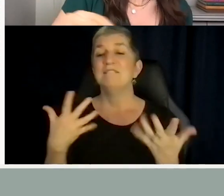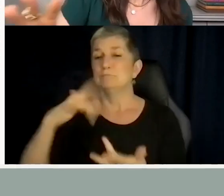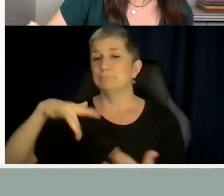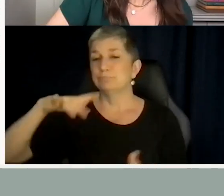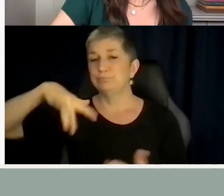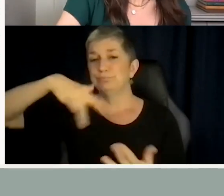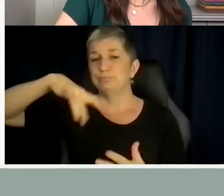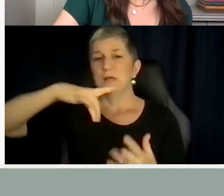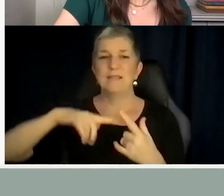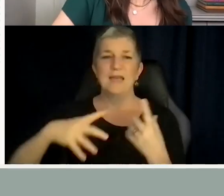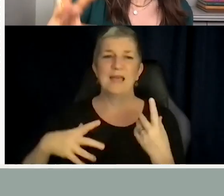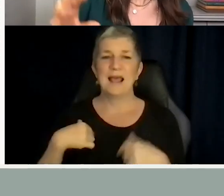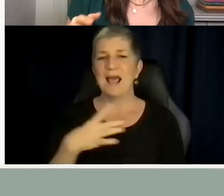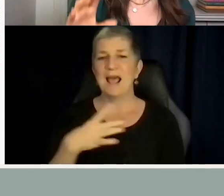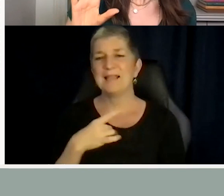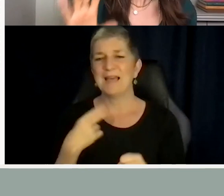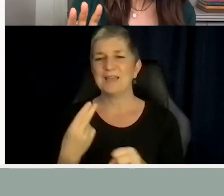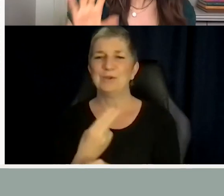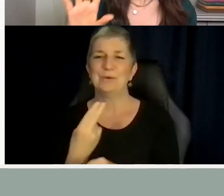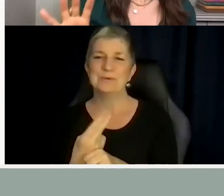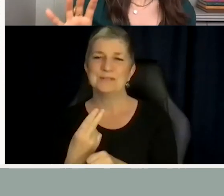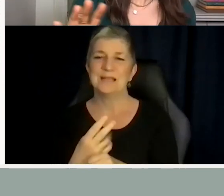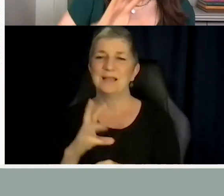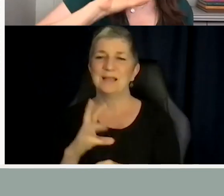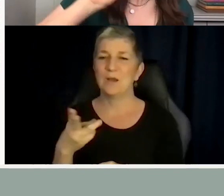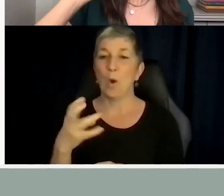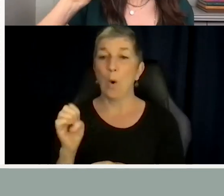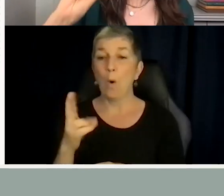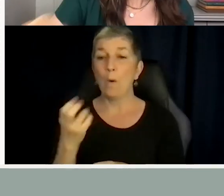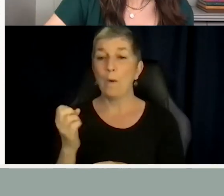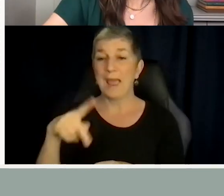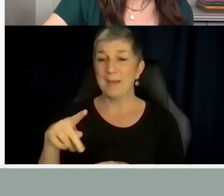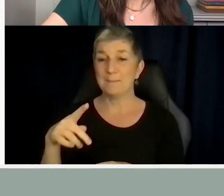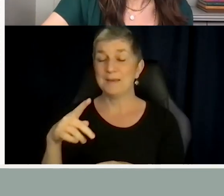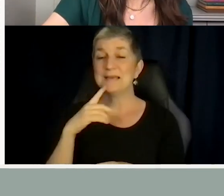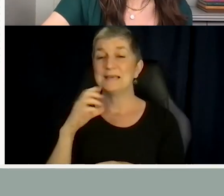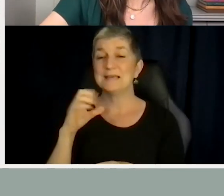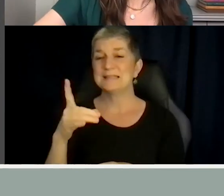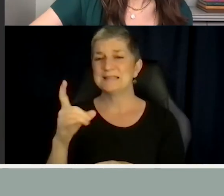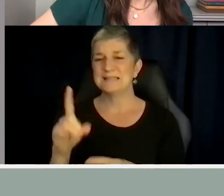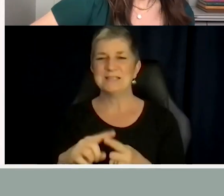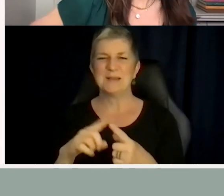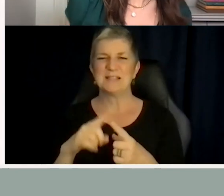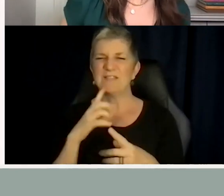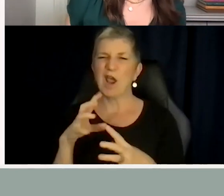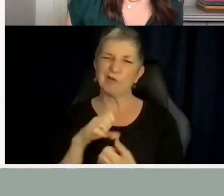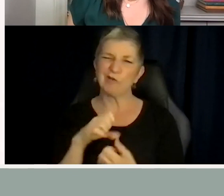can top it up. I like using whole hemp seeds because they're super, super crunchy and delicious.